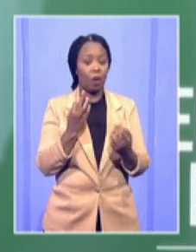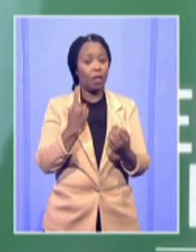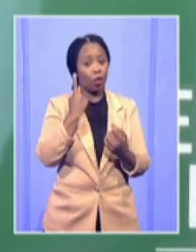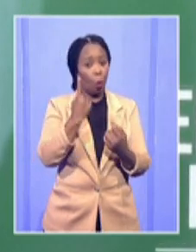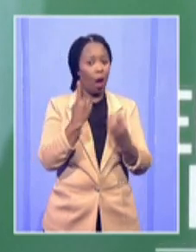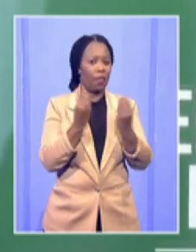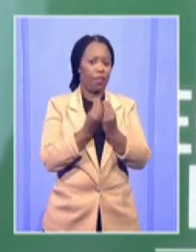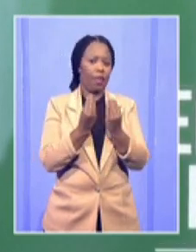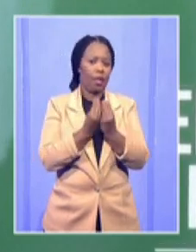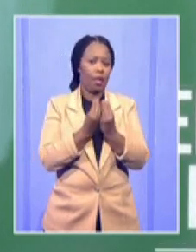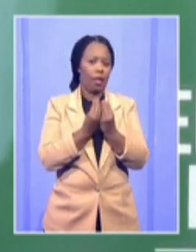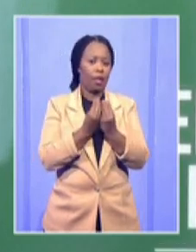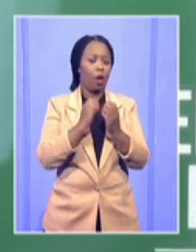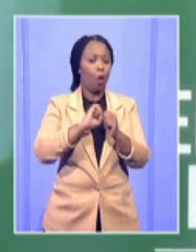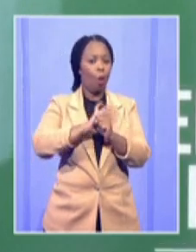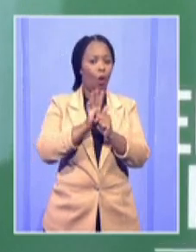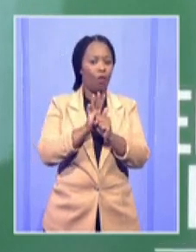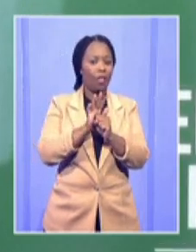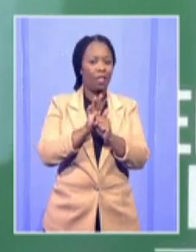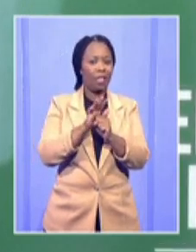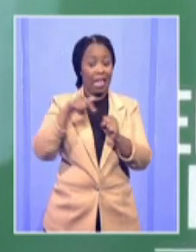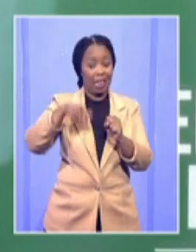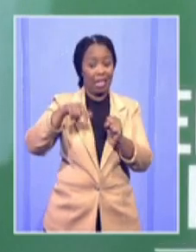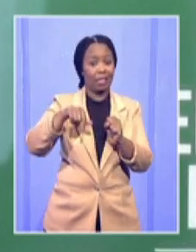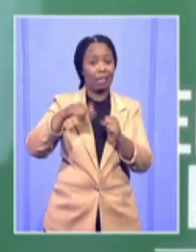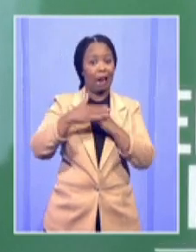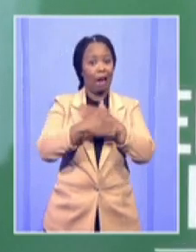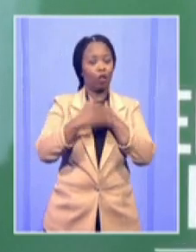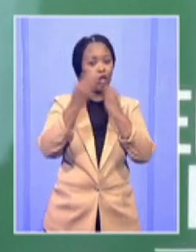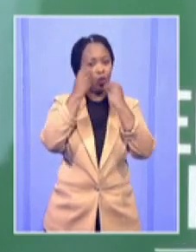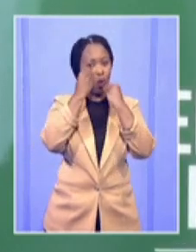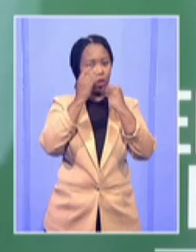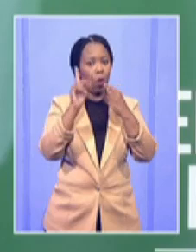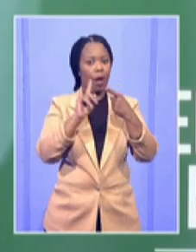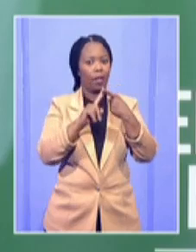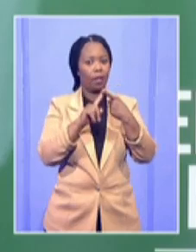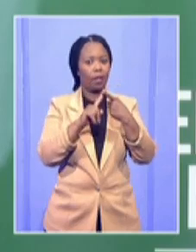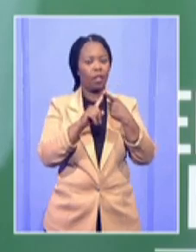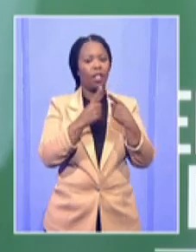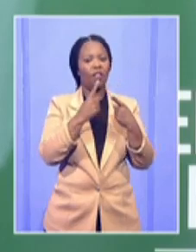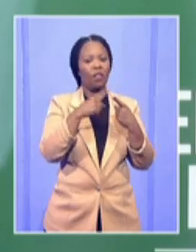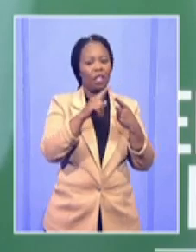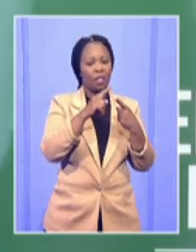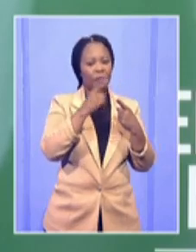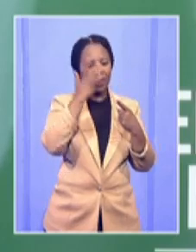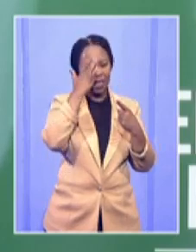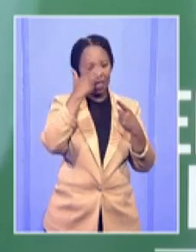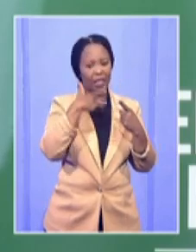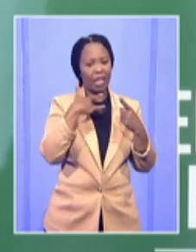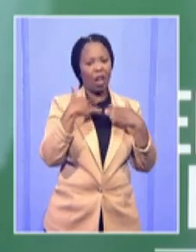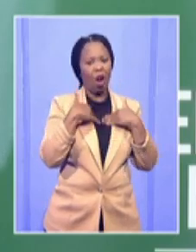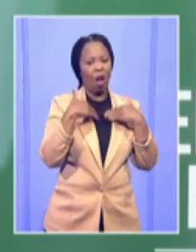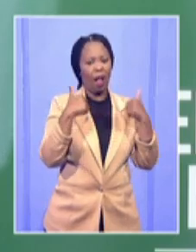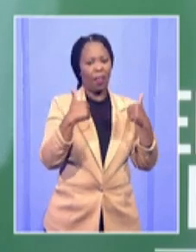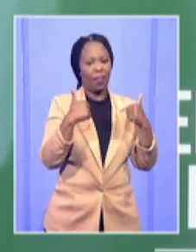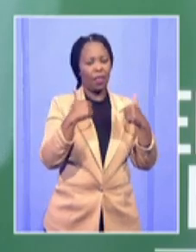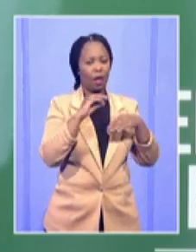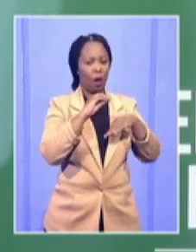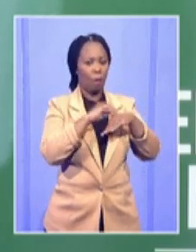country, is that it started as an epidemiological or a health problem